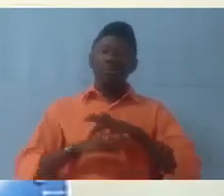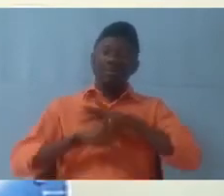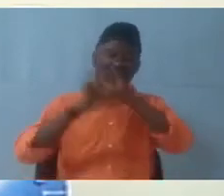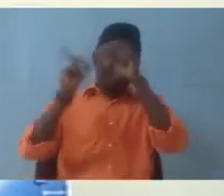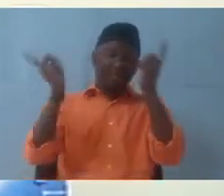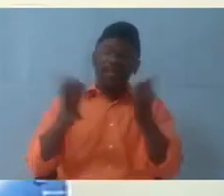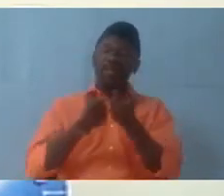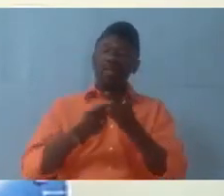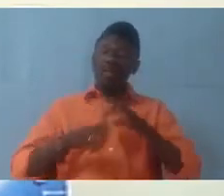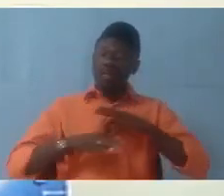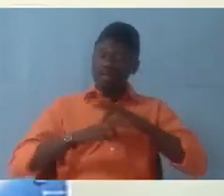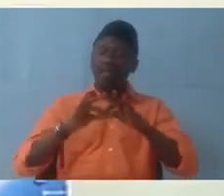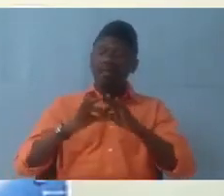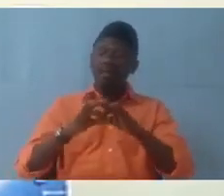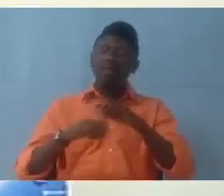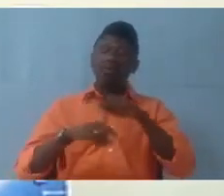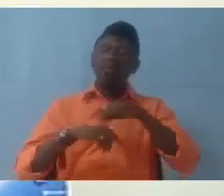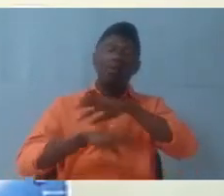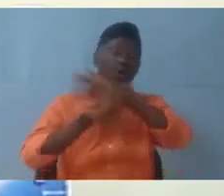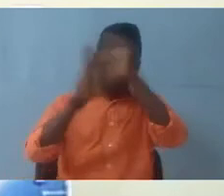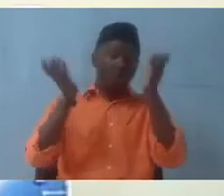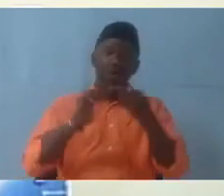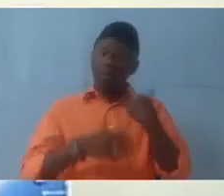collective good, it has to be protected.